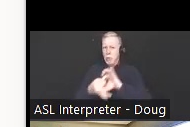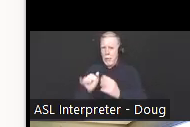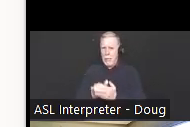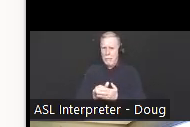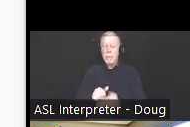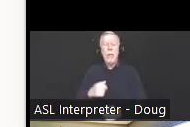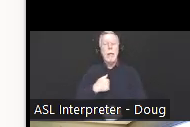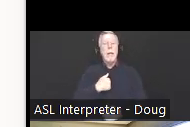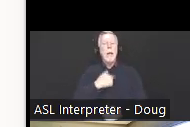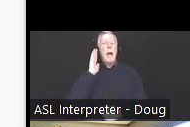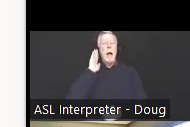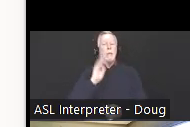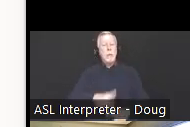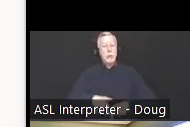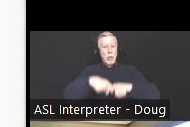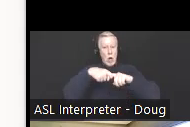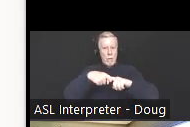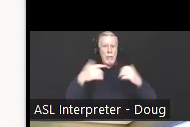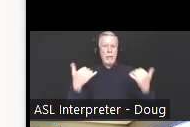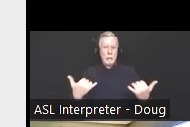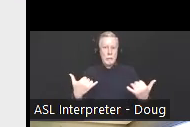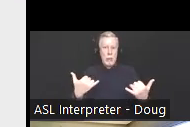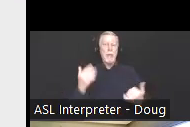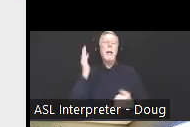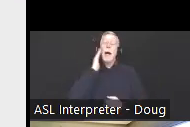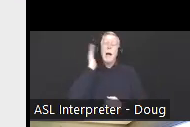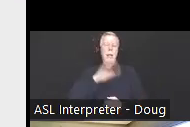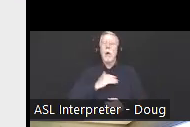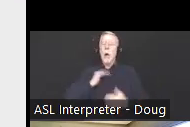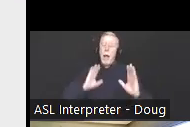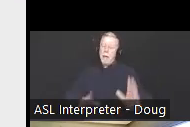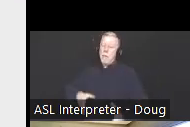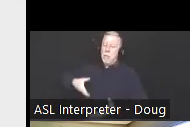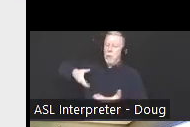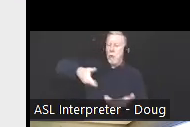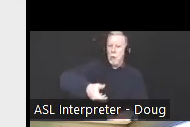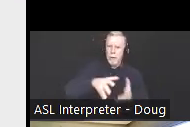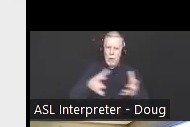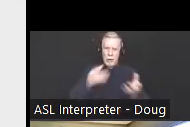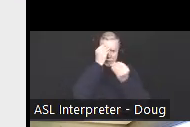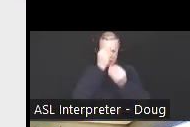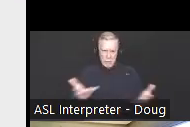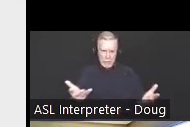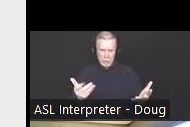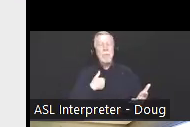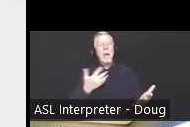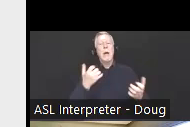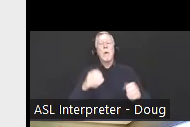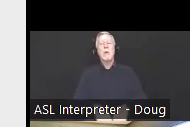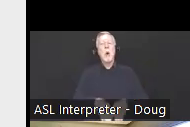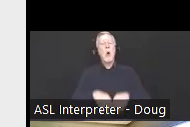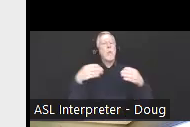this point. I know I've poured a lot on. I want to open it up